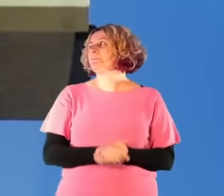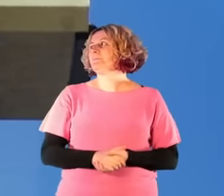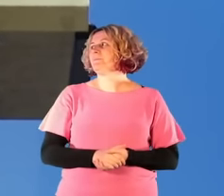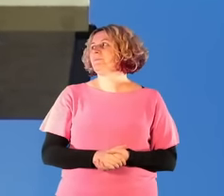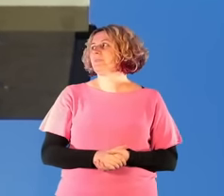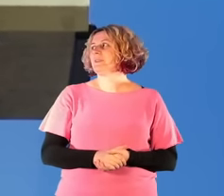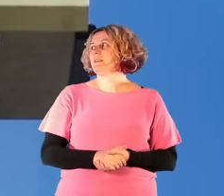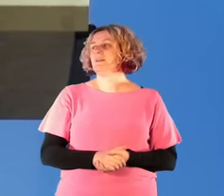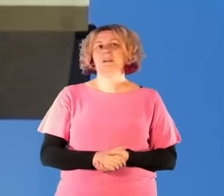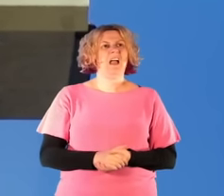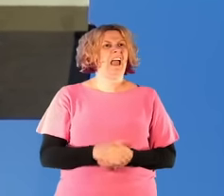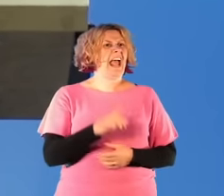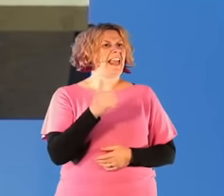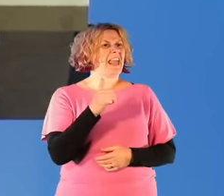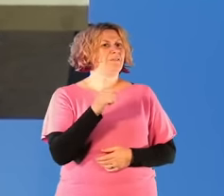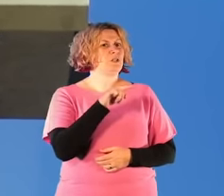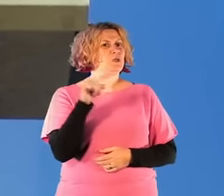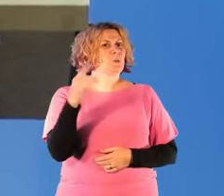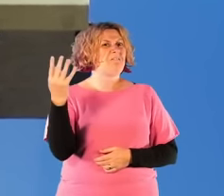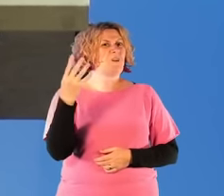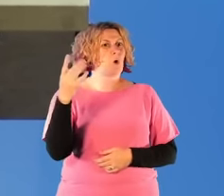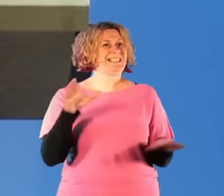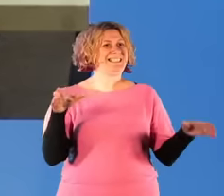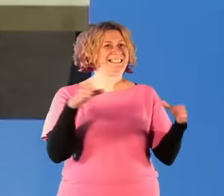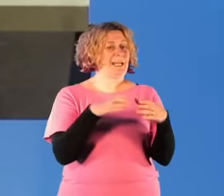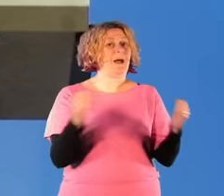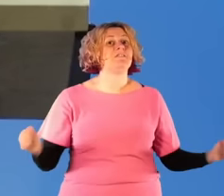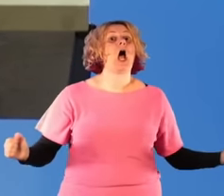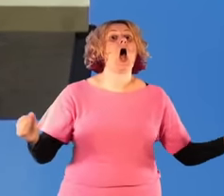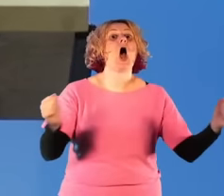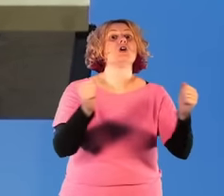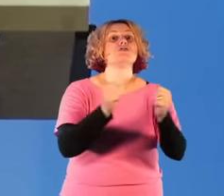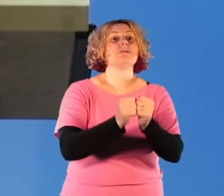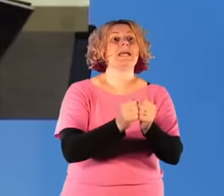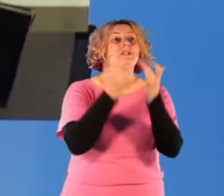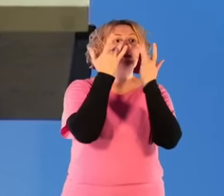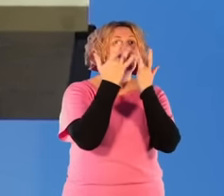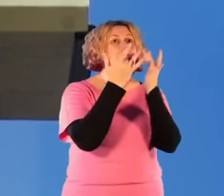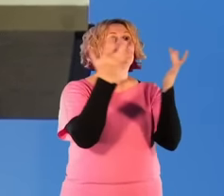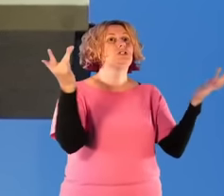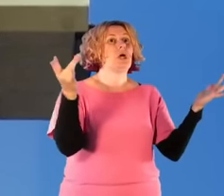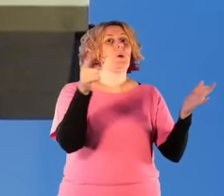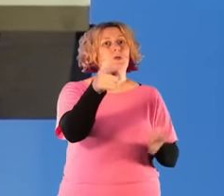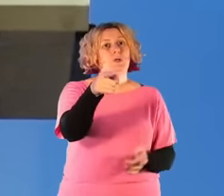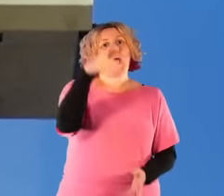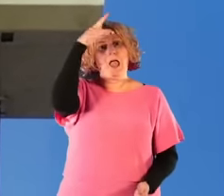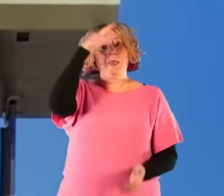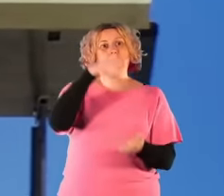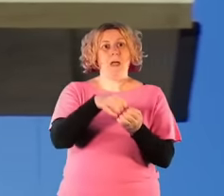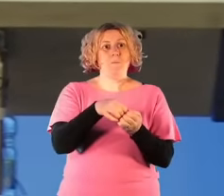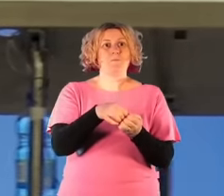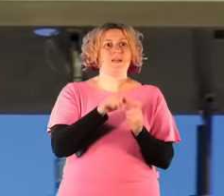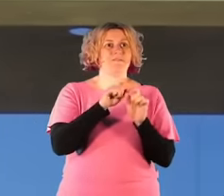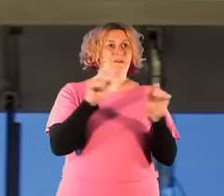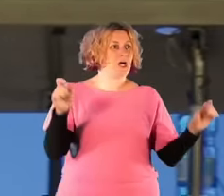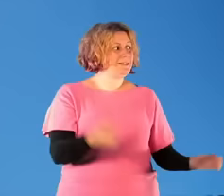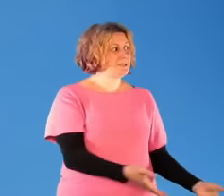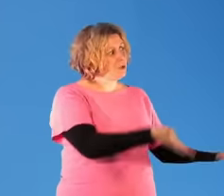have agreed, some of them have agreed, to come and share the memory verse with us. So up you come, guys.